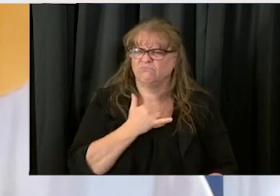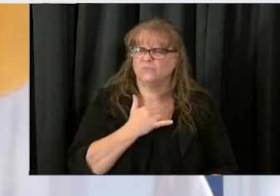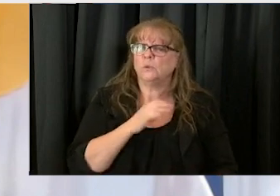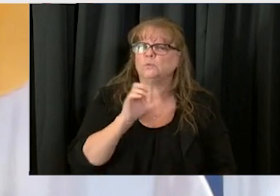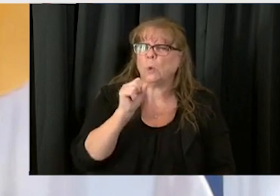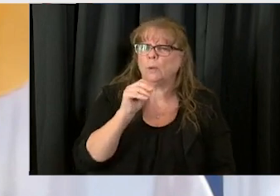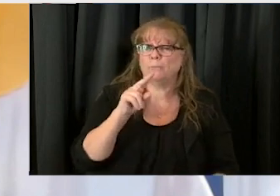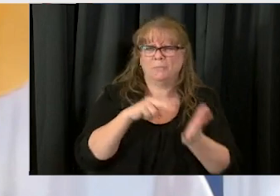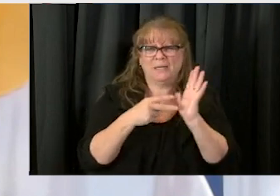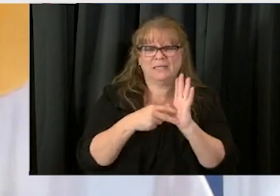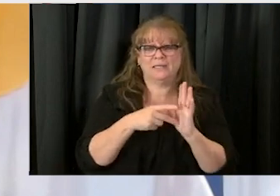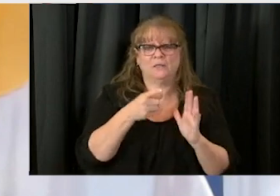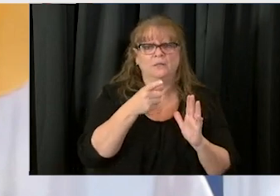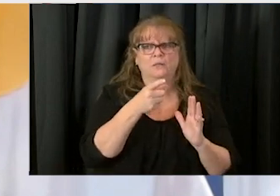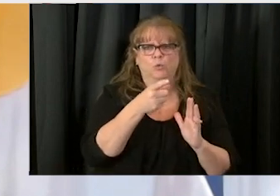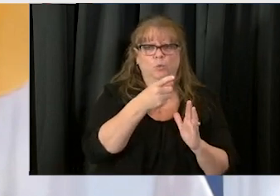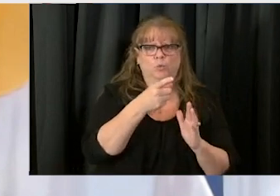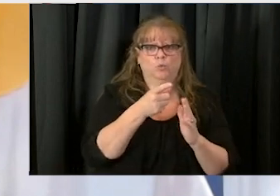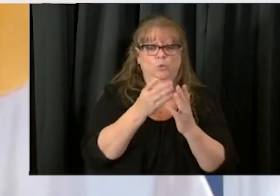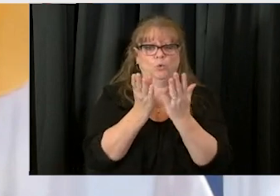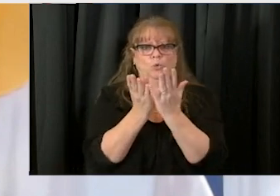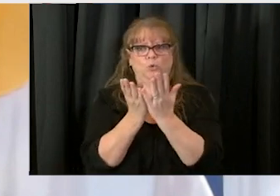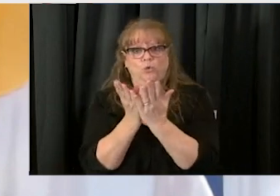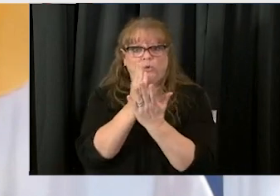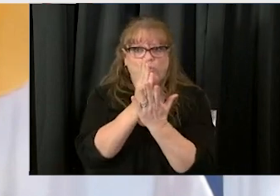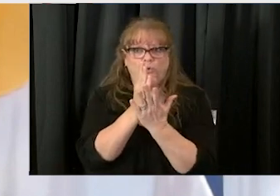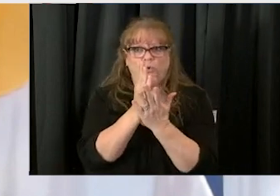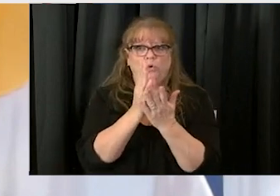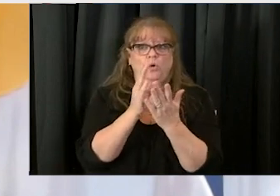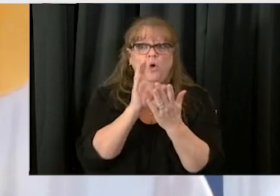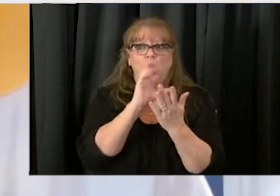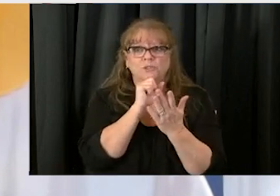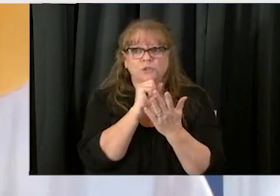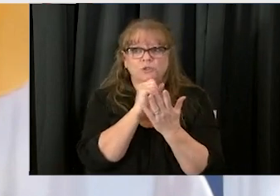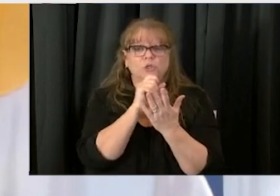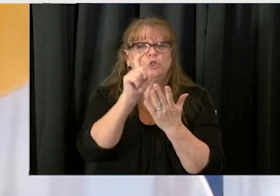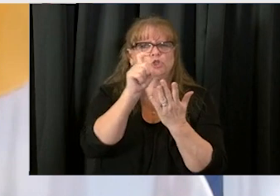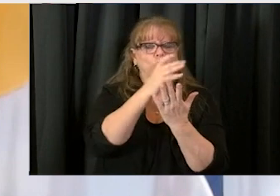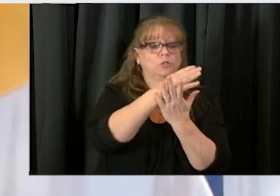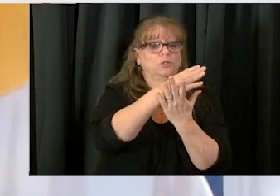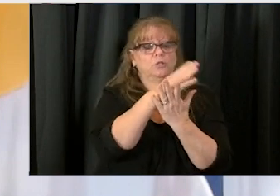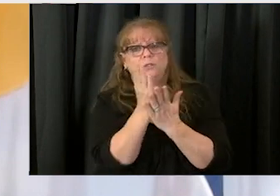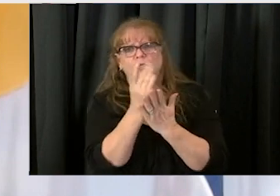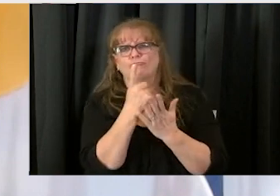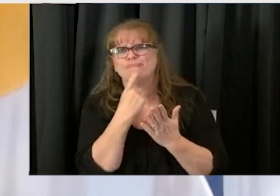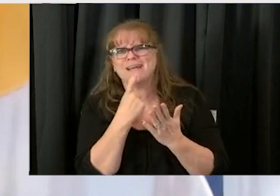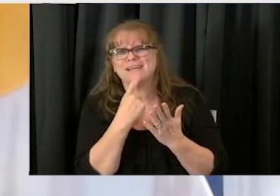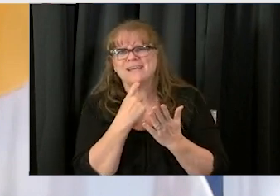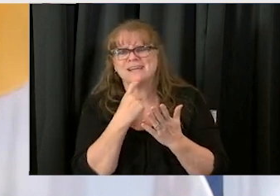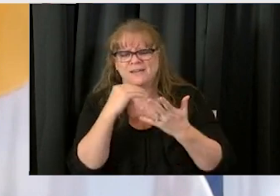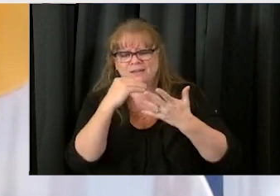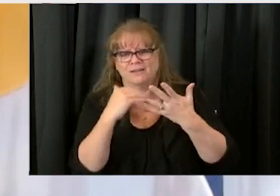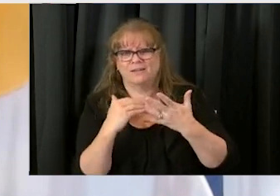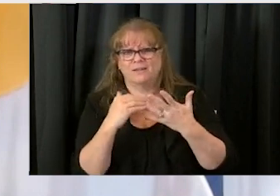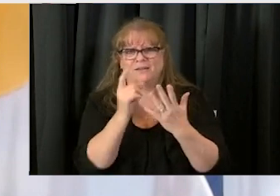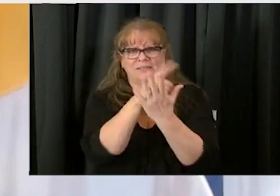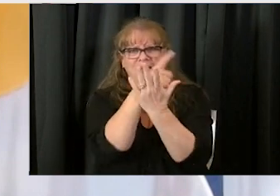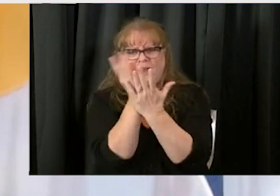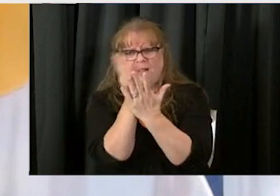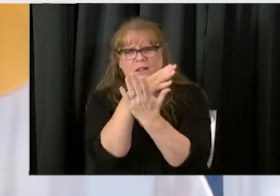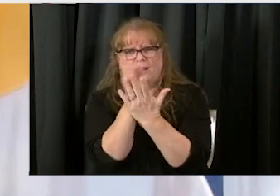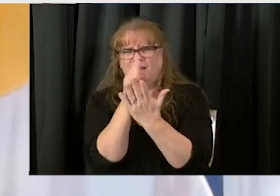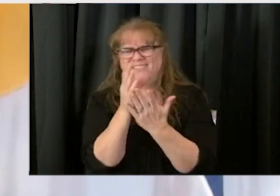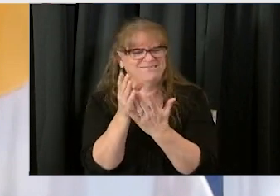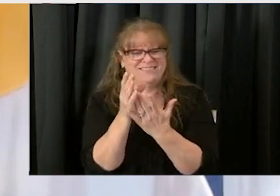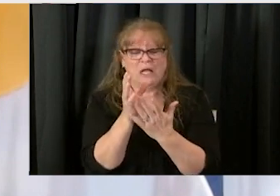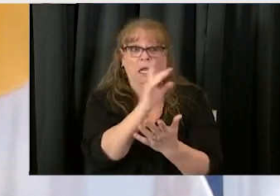red. Well, we track hospitalizations daily. I'll turn it over to Scott on that issue. 905 people hospitalized as of this morning,